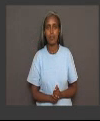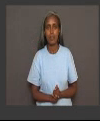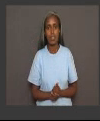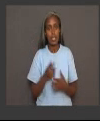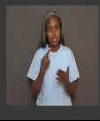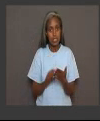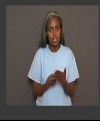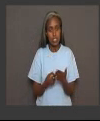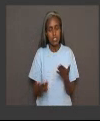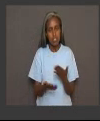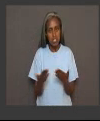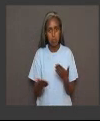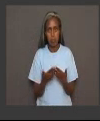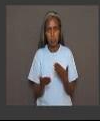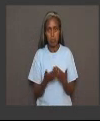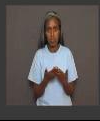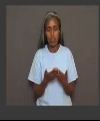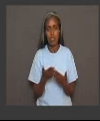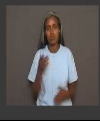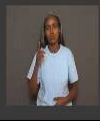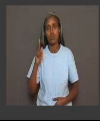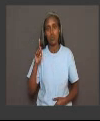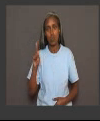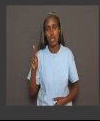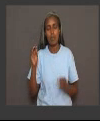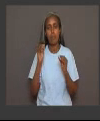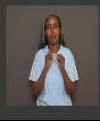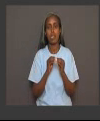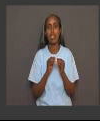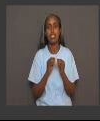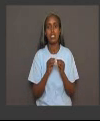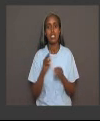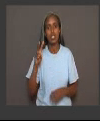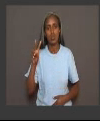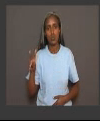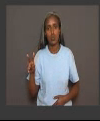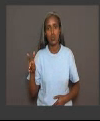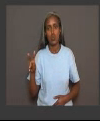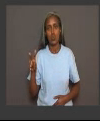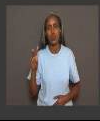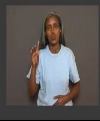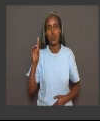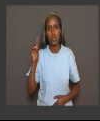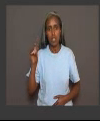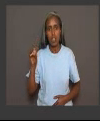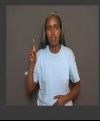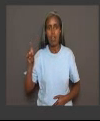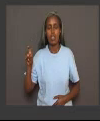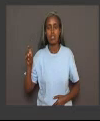This simplifies to 1 plus 2 delta